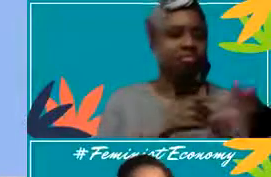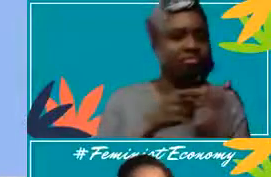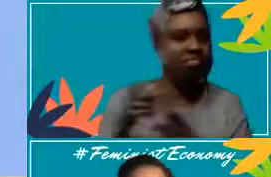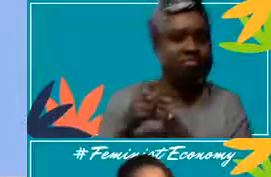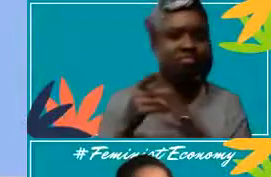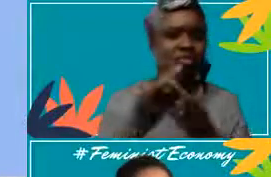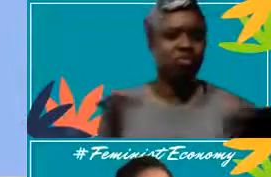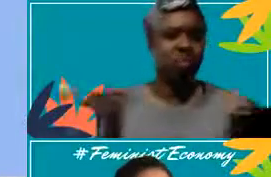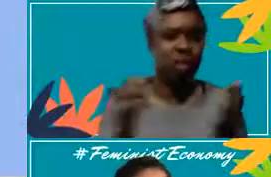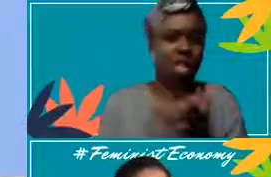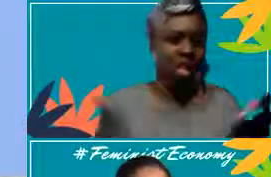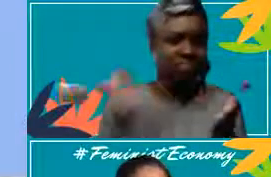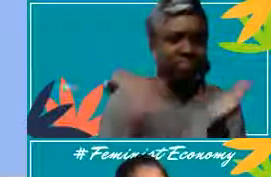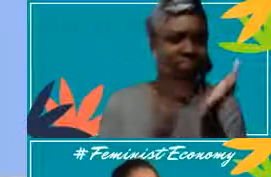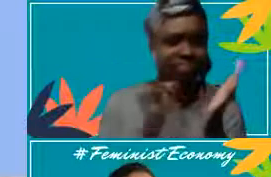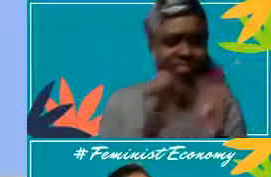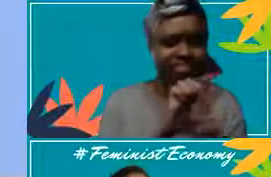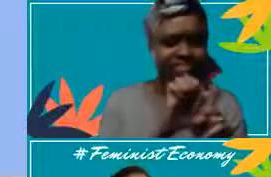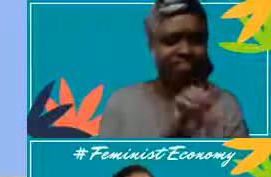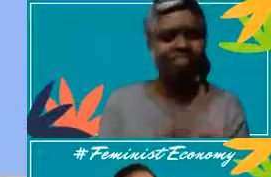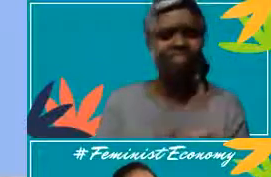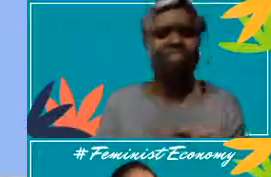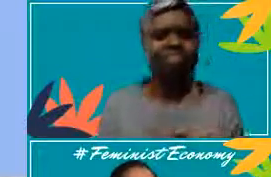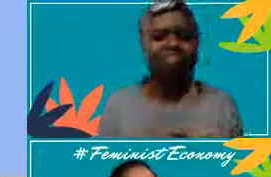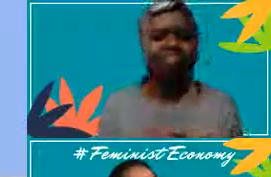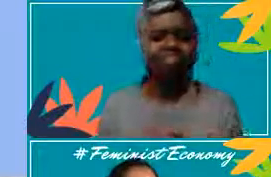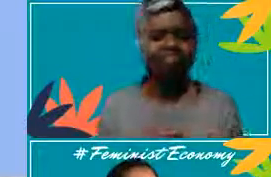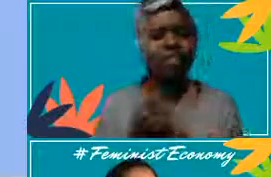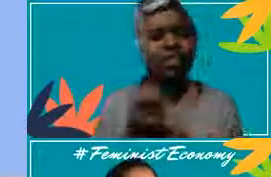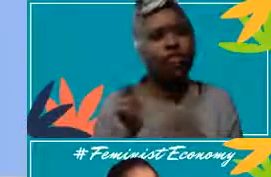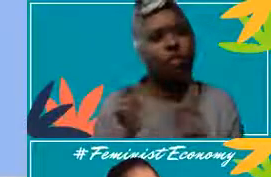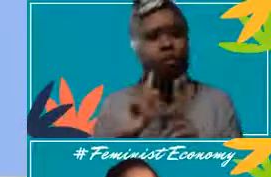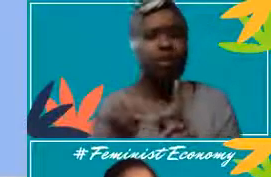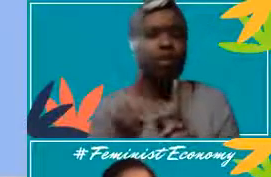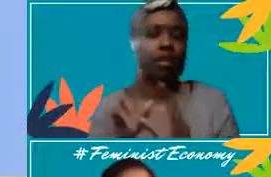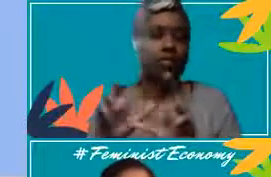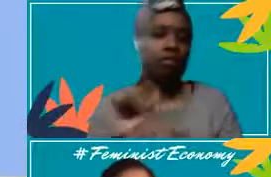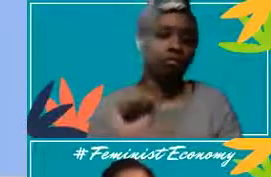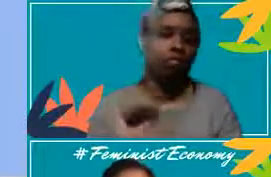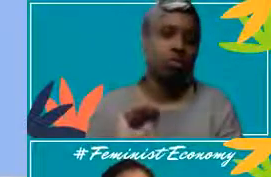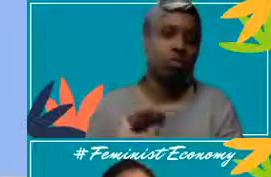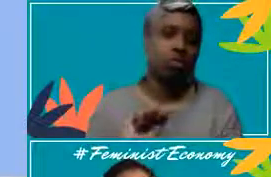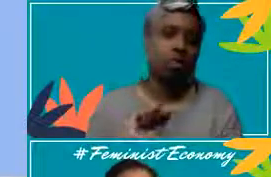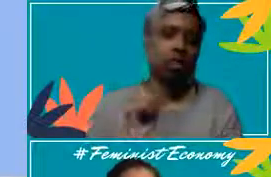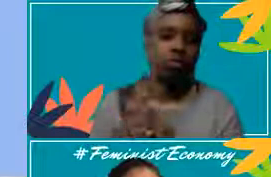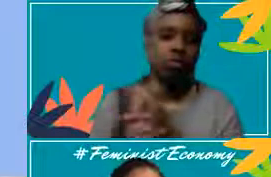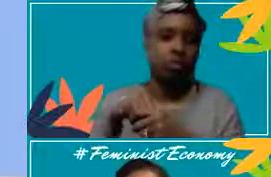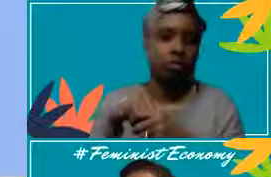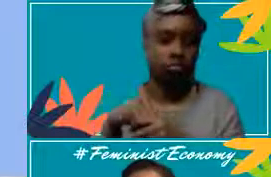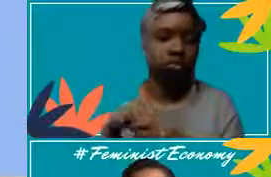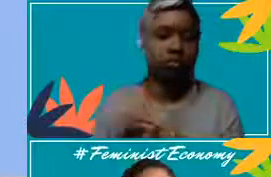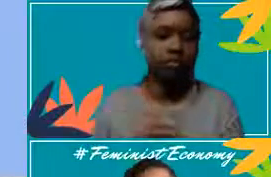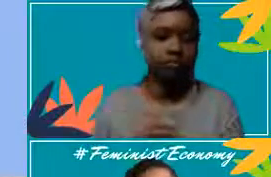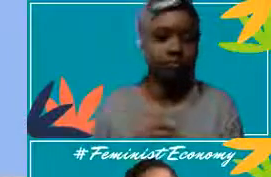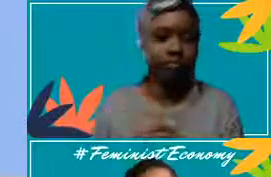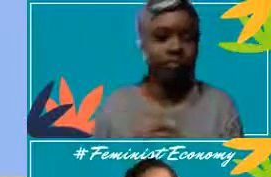think IEN and Candy's work in particular really contributed to this being a part of the plank. And I think we'll hear a